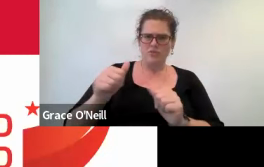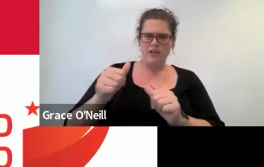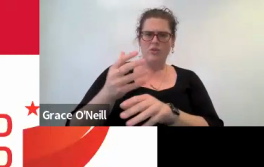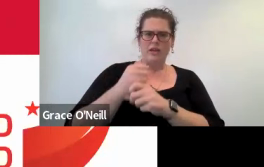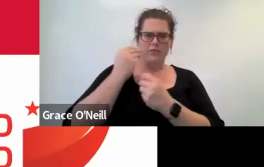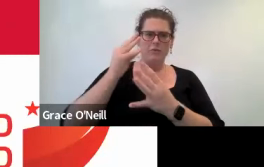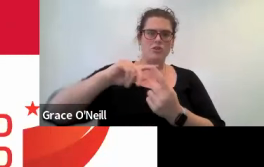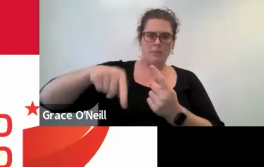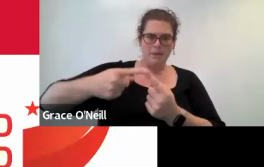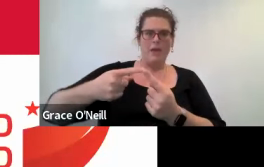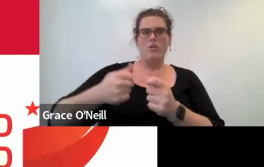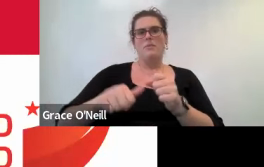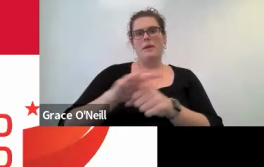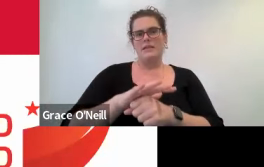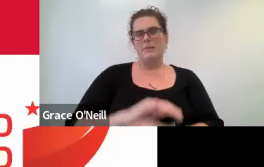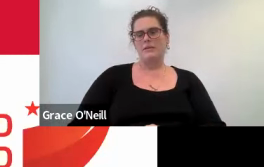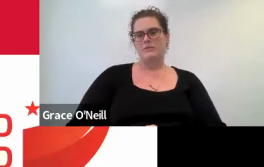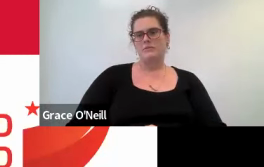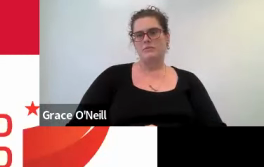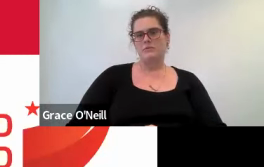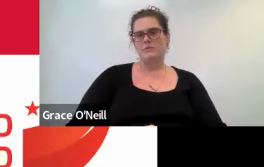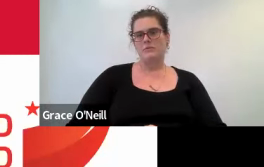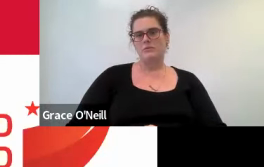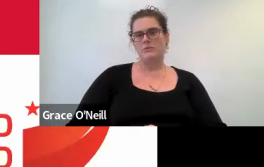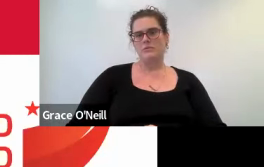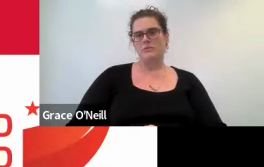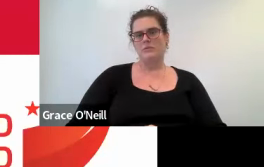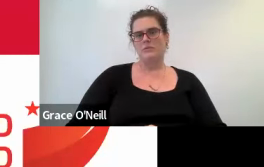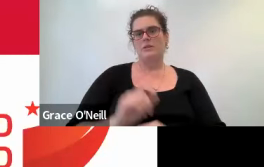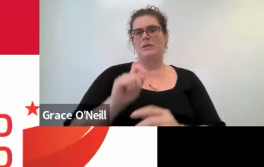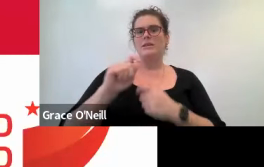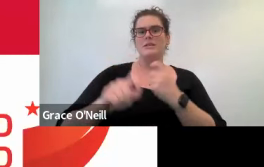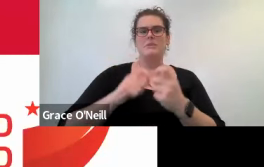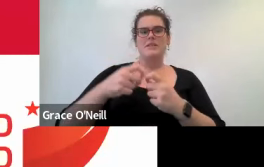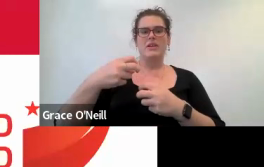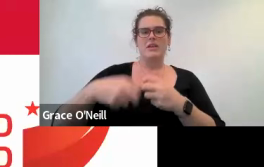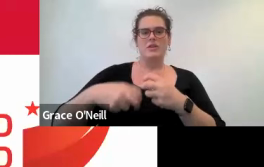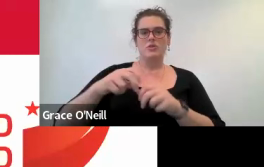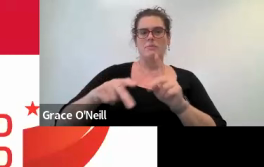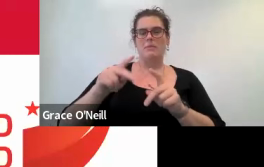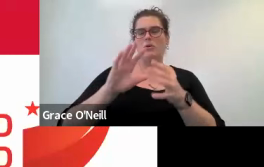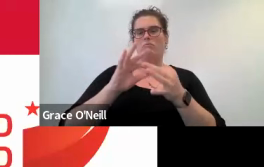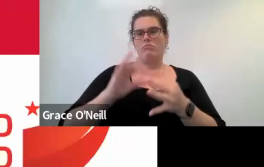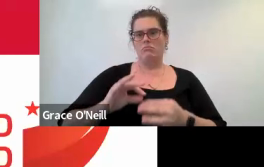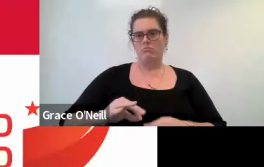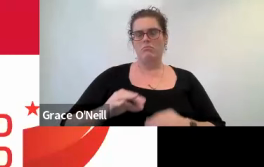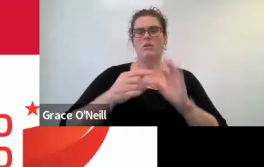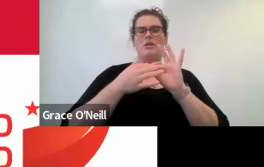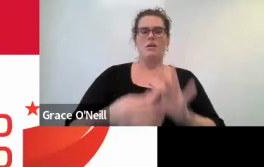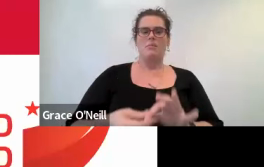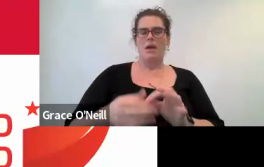responses, stating specific issues in the procurement of trusted information related to